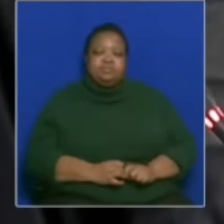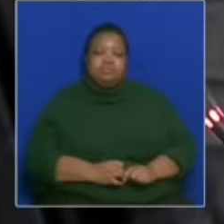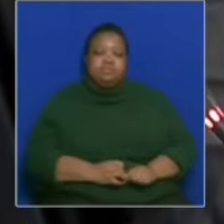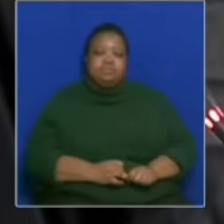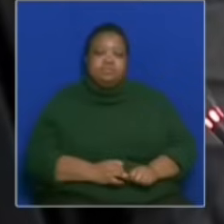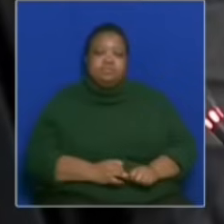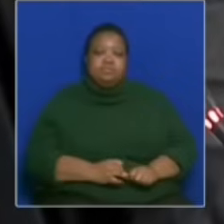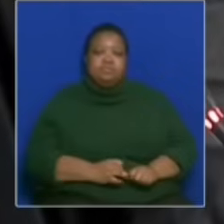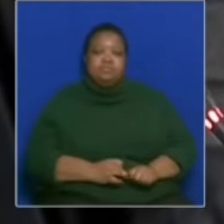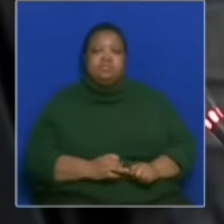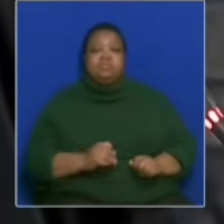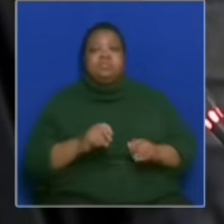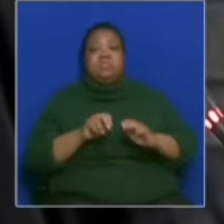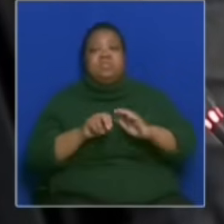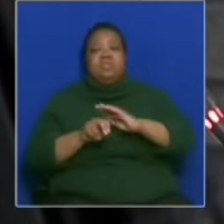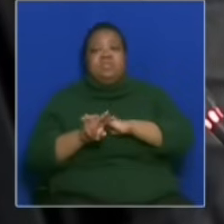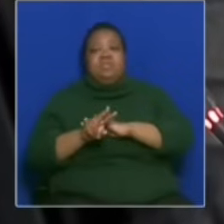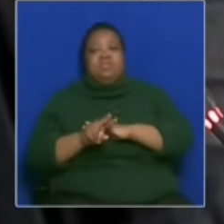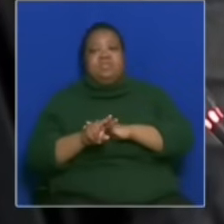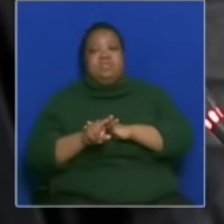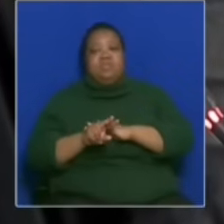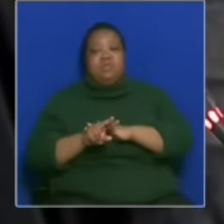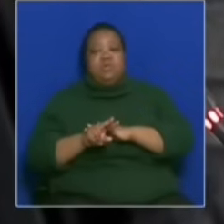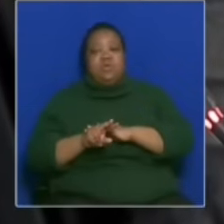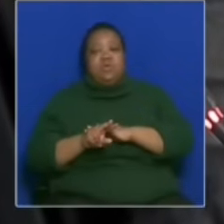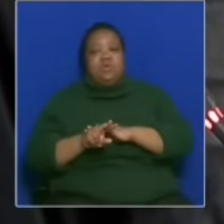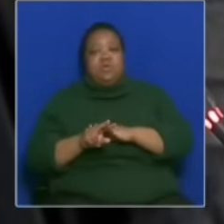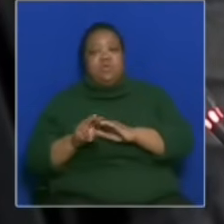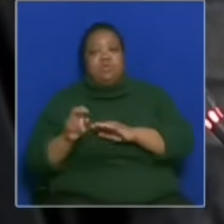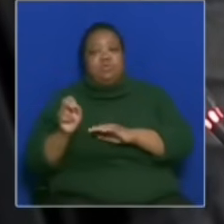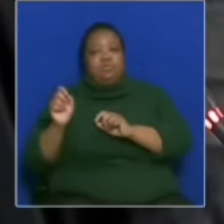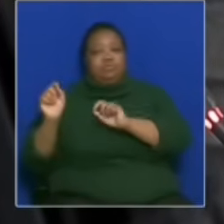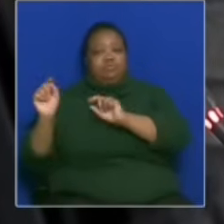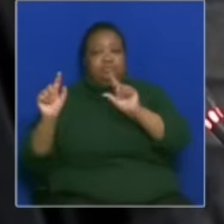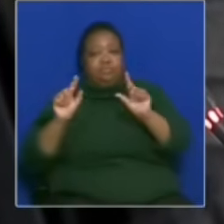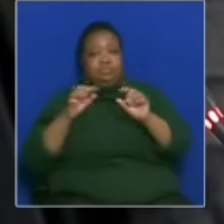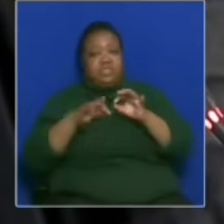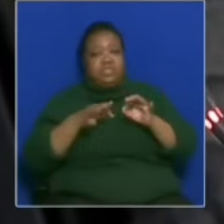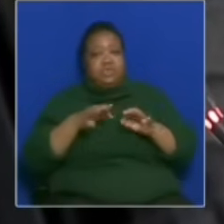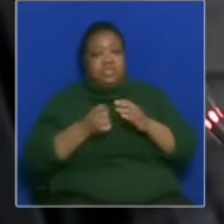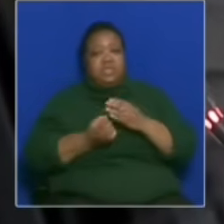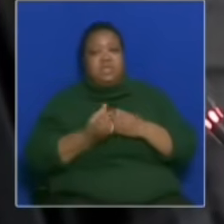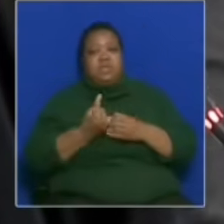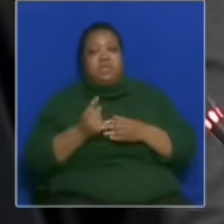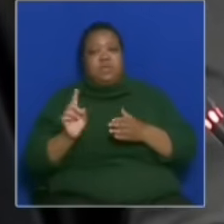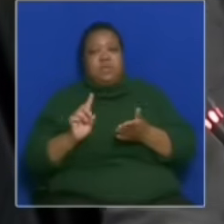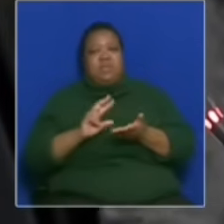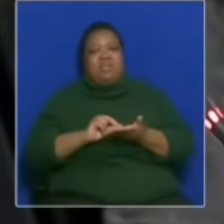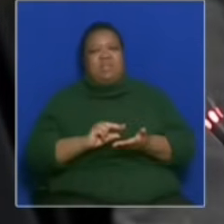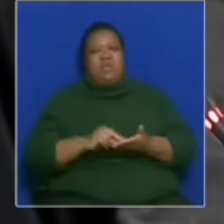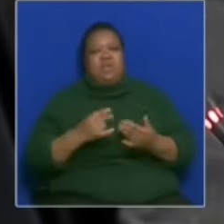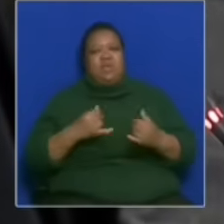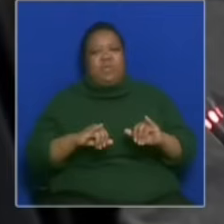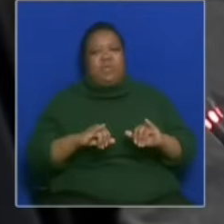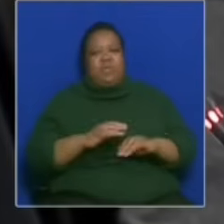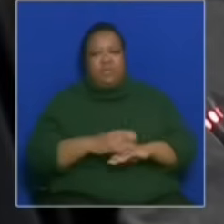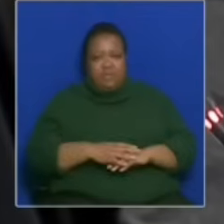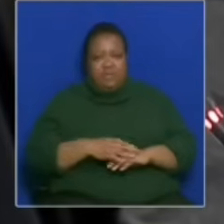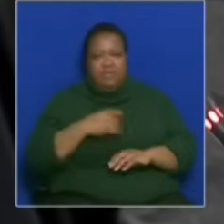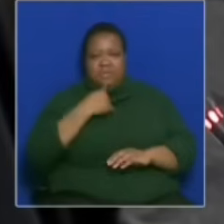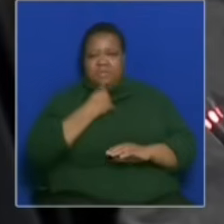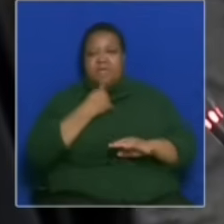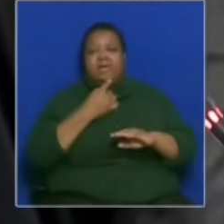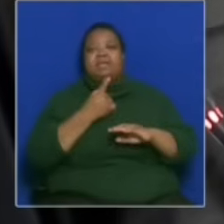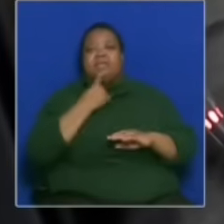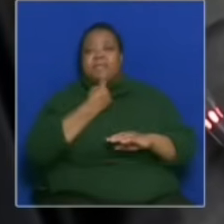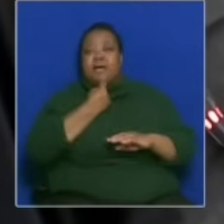file where he's describing what's taking place, and but we can arrange for that